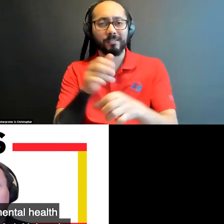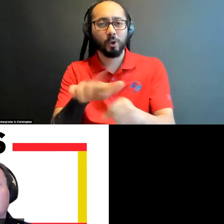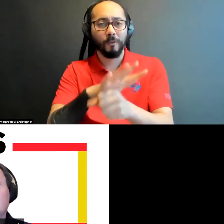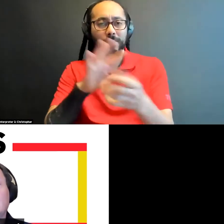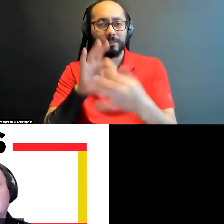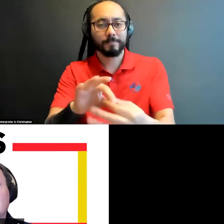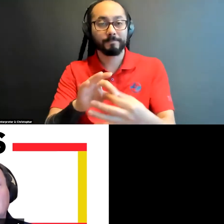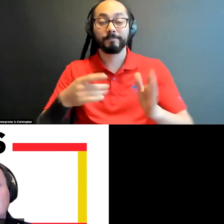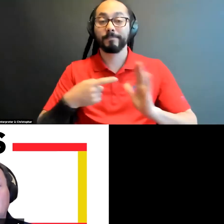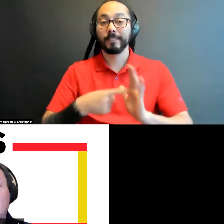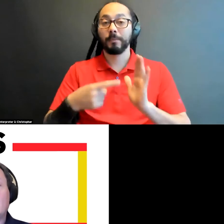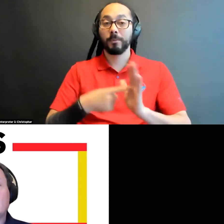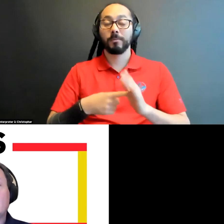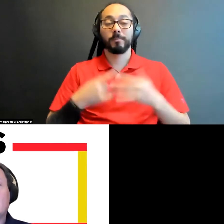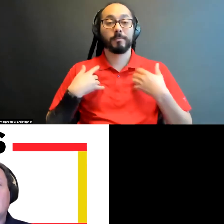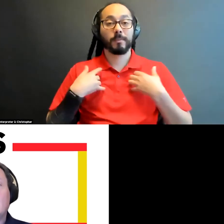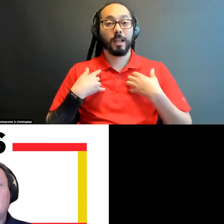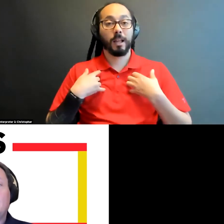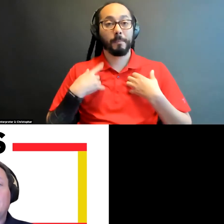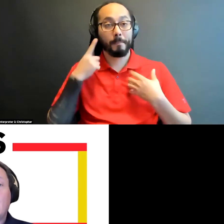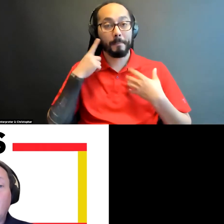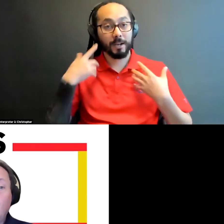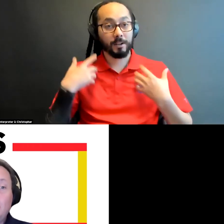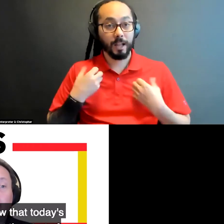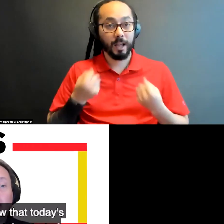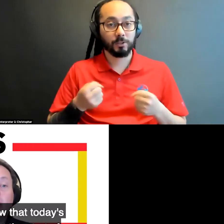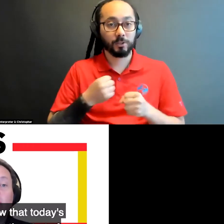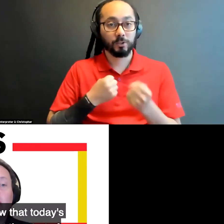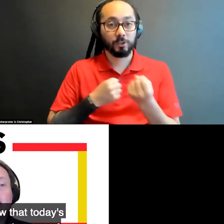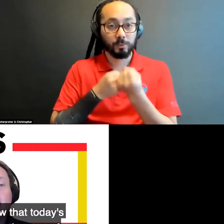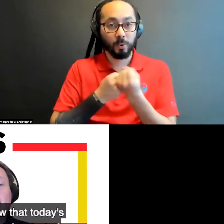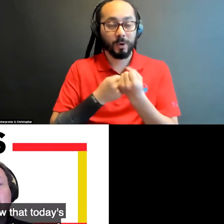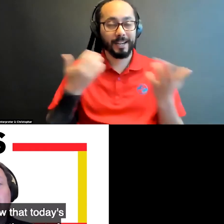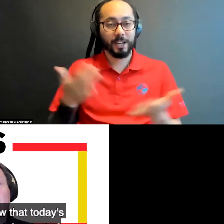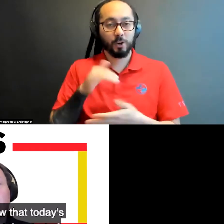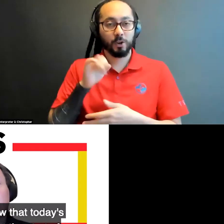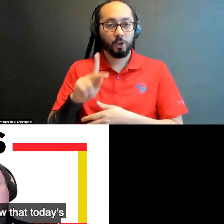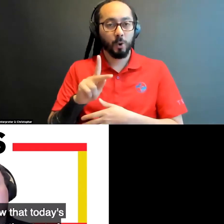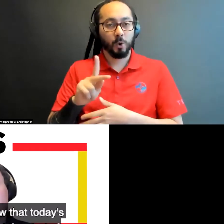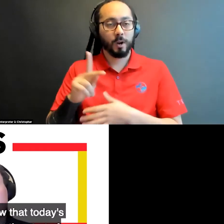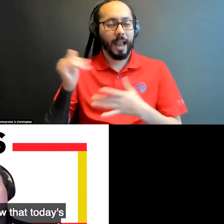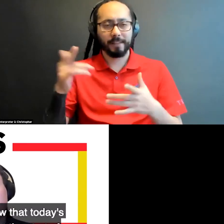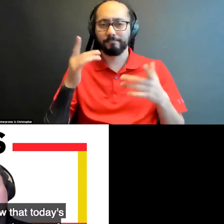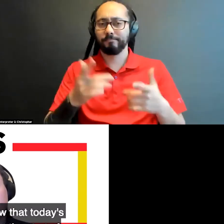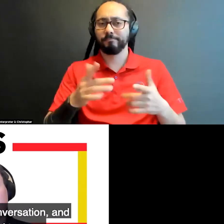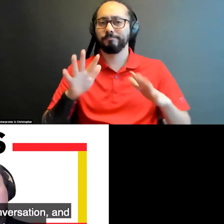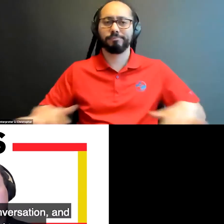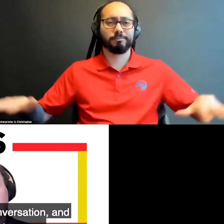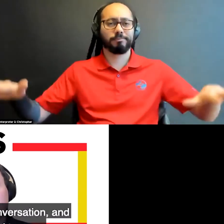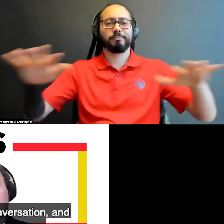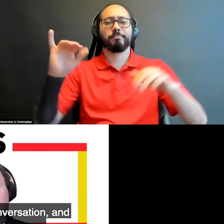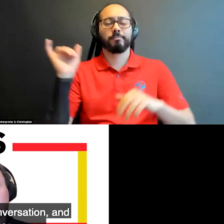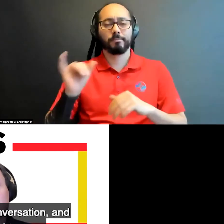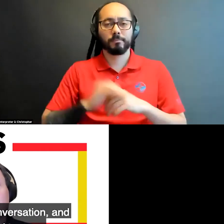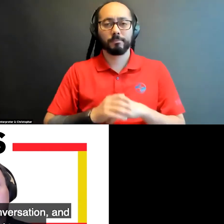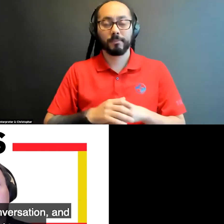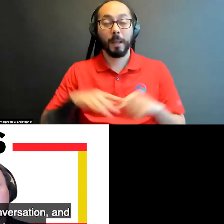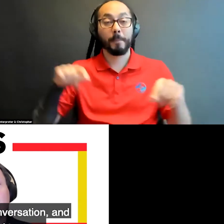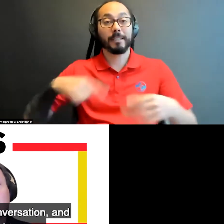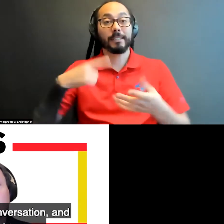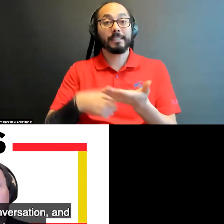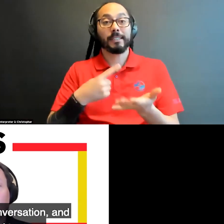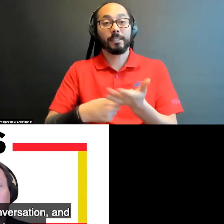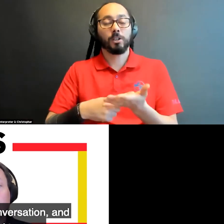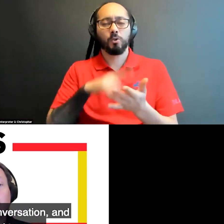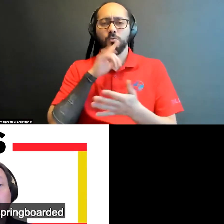at York University and beyond. I hope and I know that today's event is only just the start of a much larger conversation,